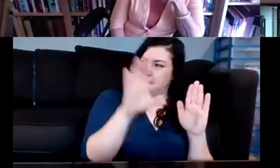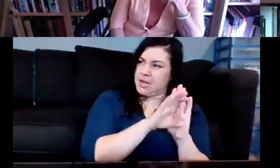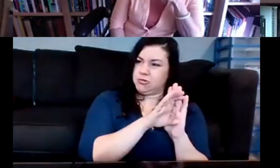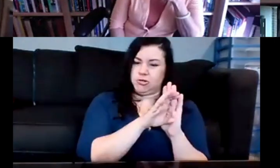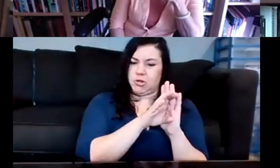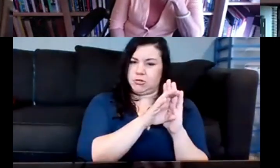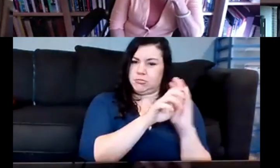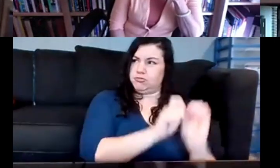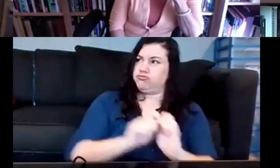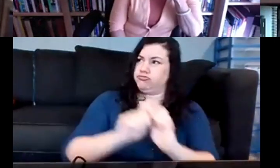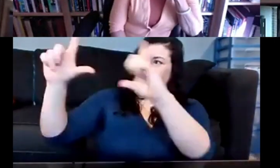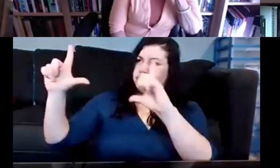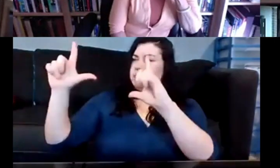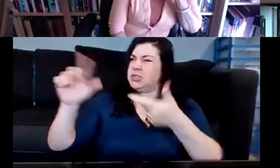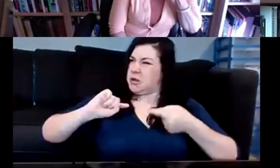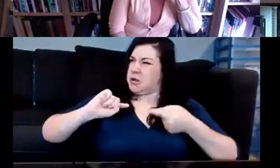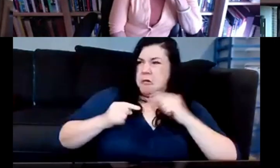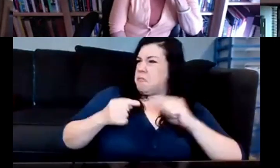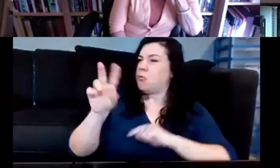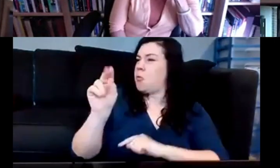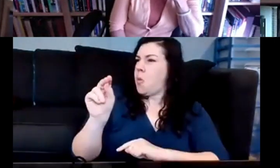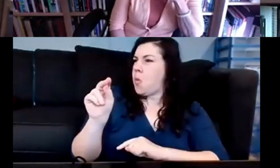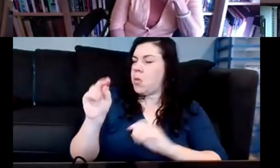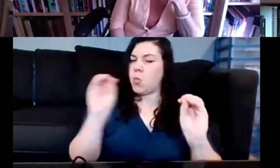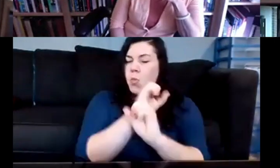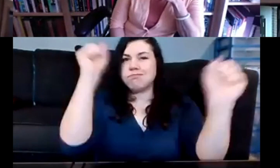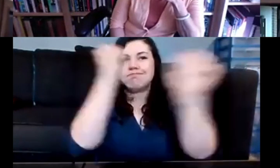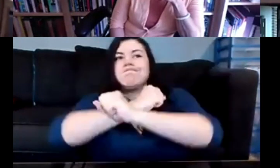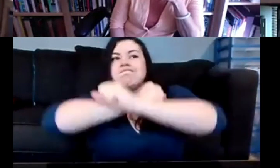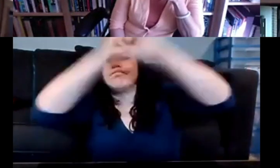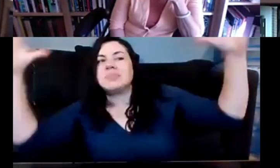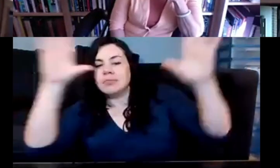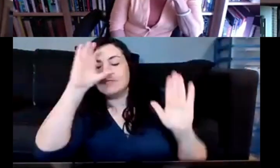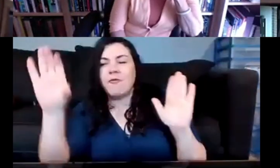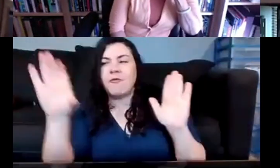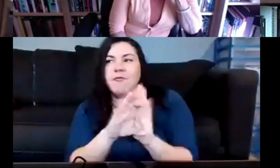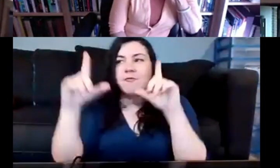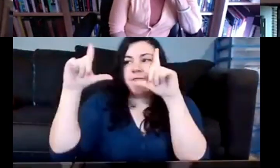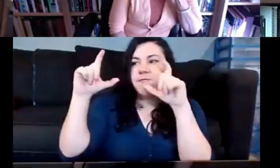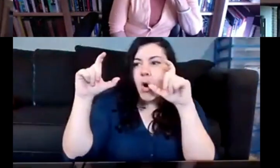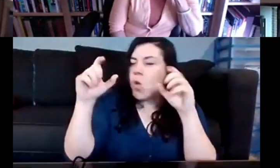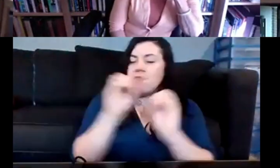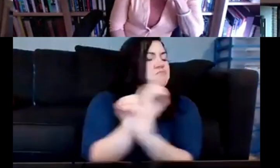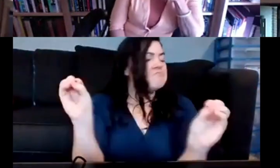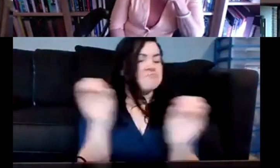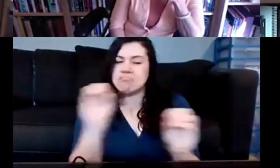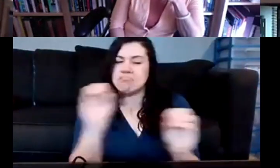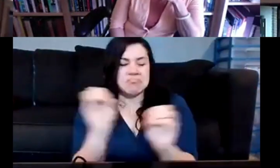work because there's no image to correct, right? There's no photographic death.